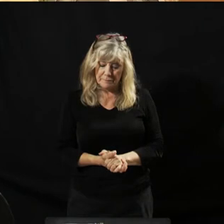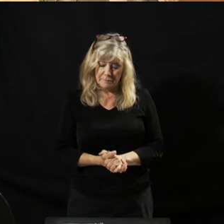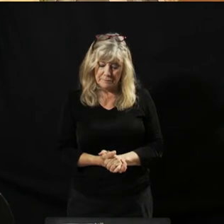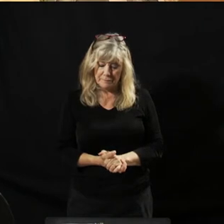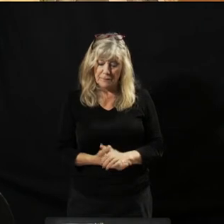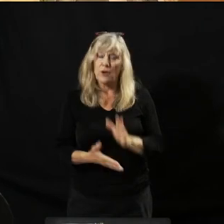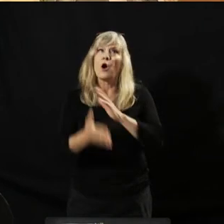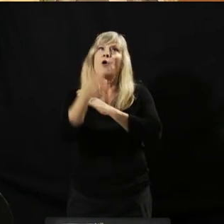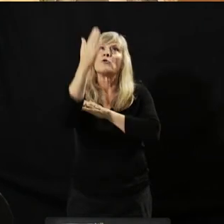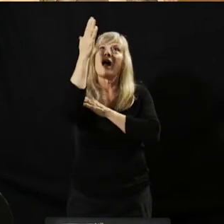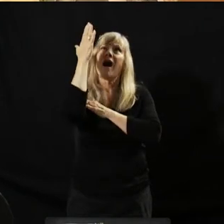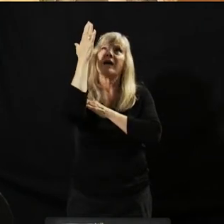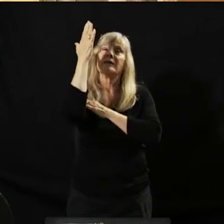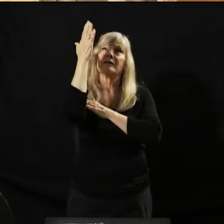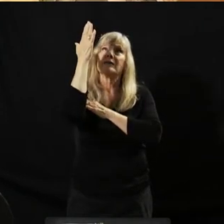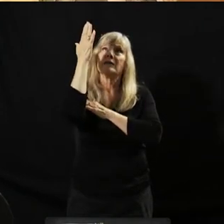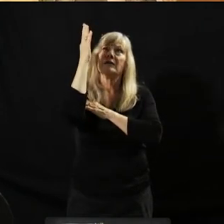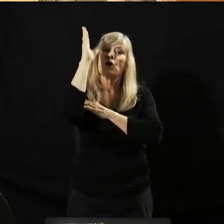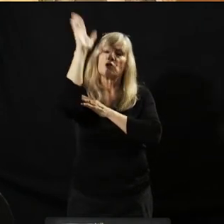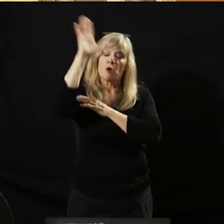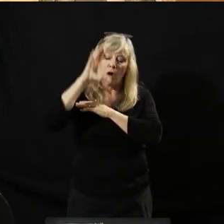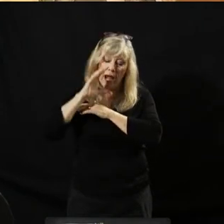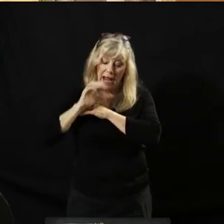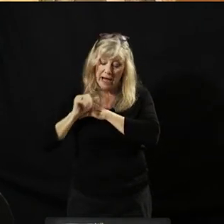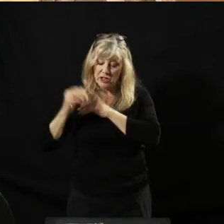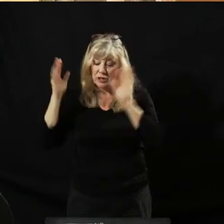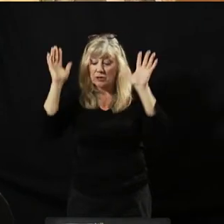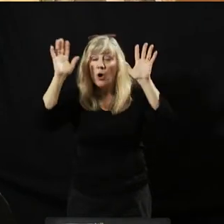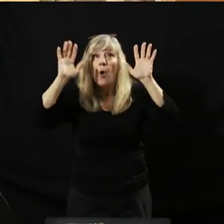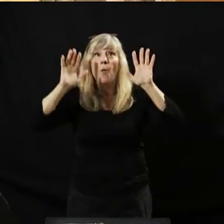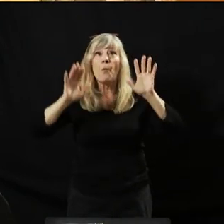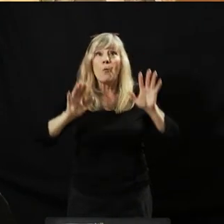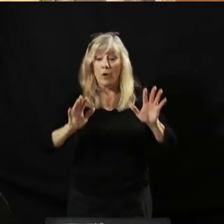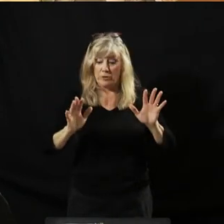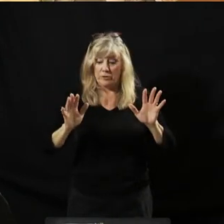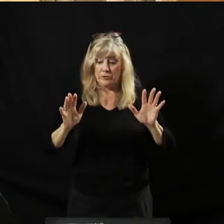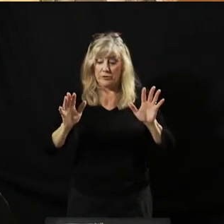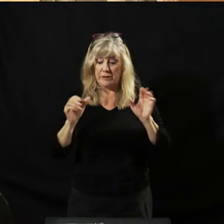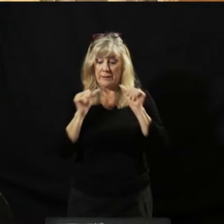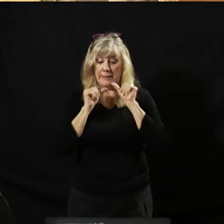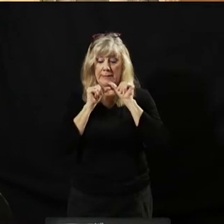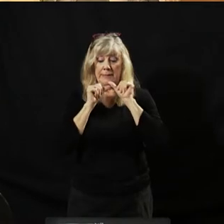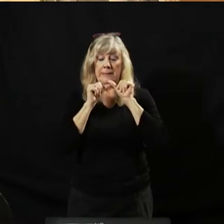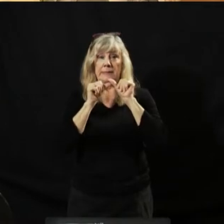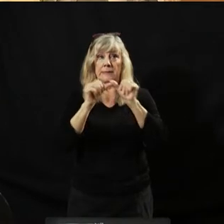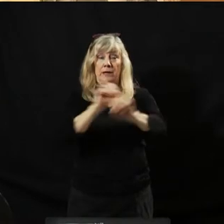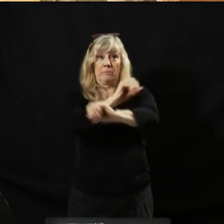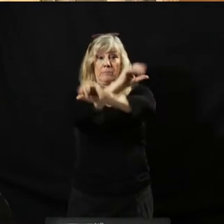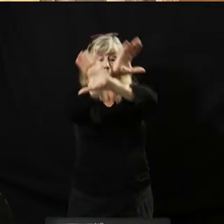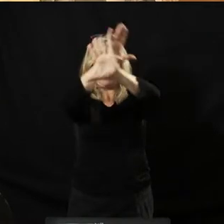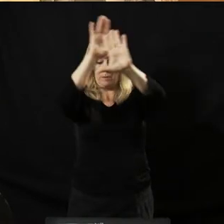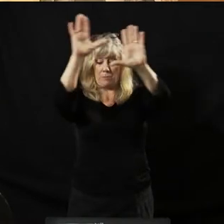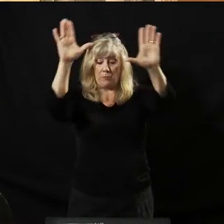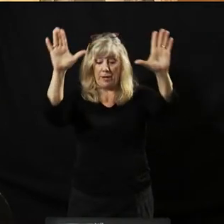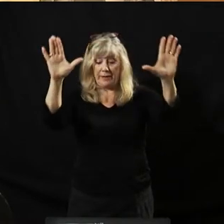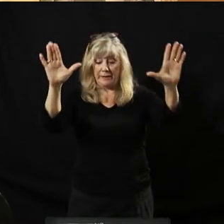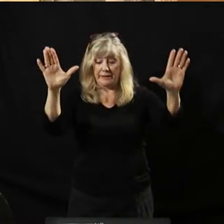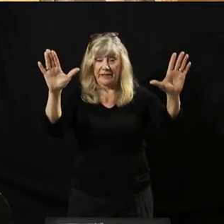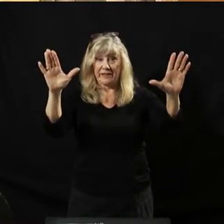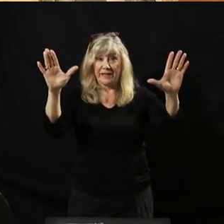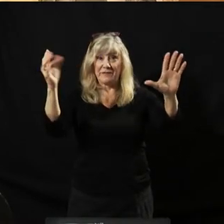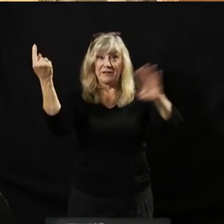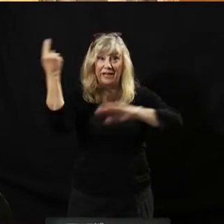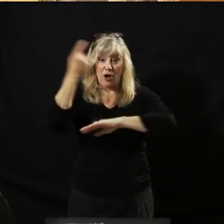O God, whose ancient wonders remain undimmed in splendor even in our